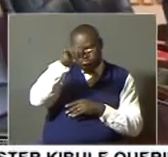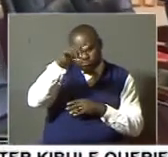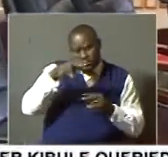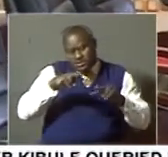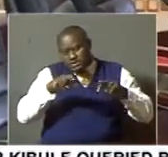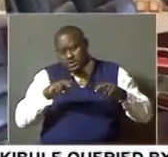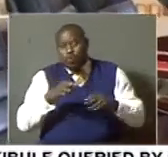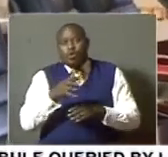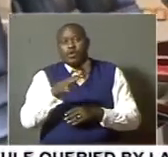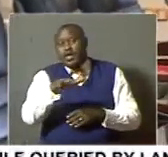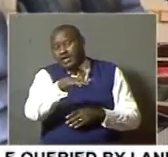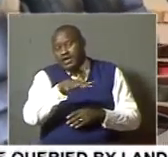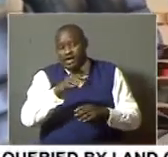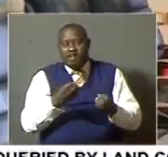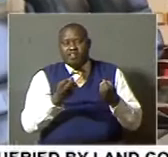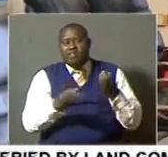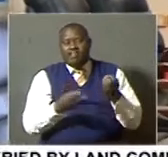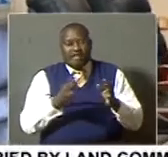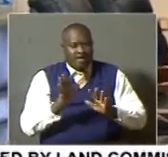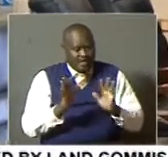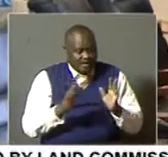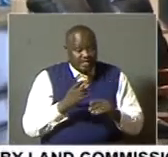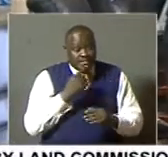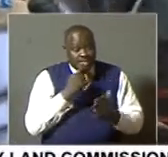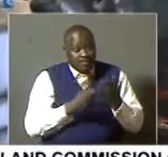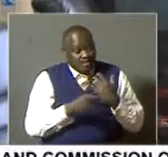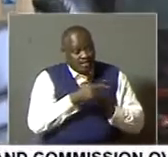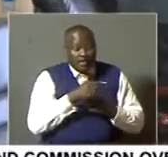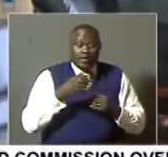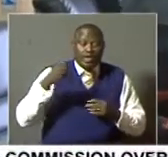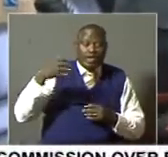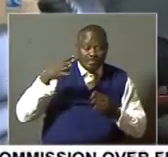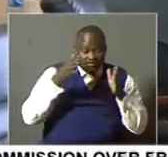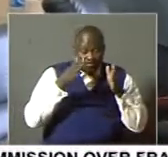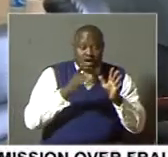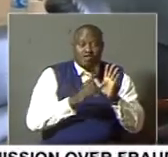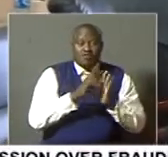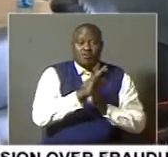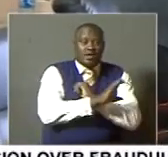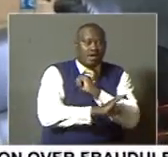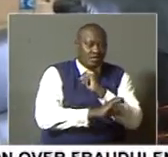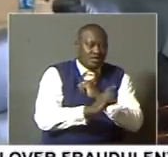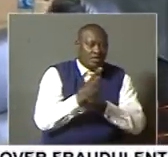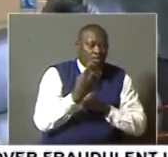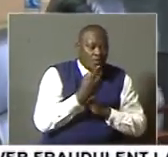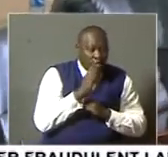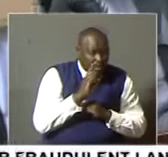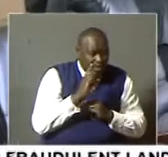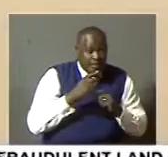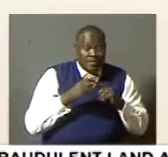health reasons. He said it is no longer the energy for only developed countries. despite it requiring a lot